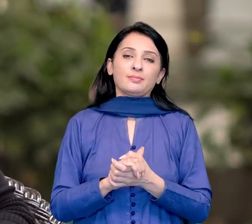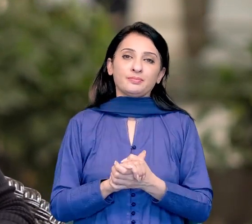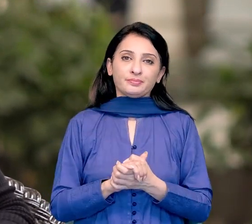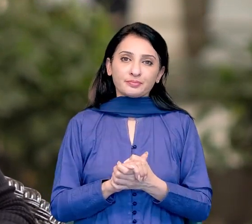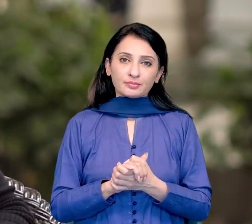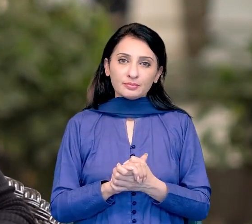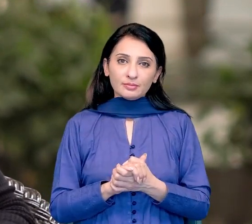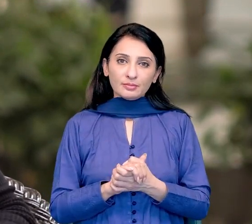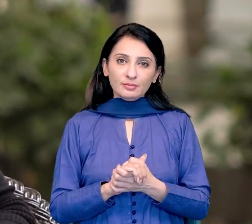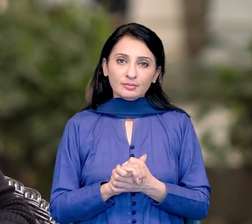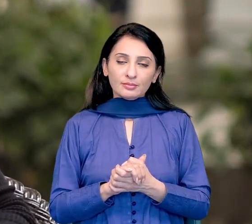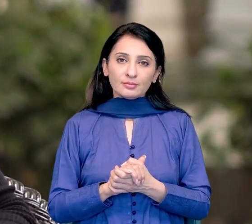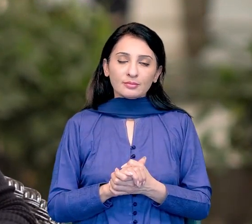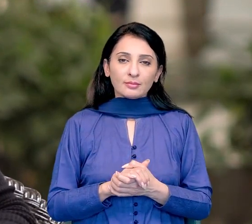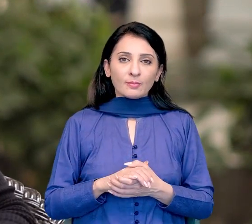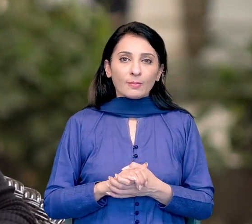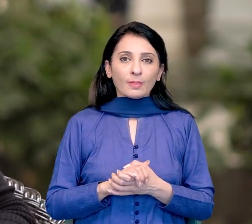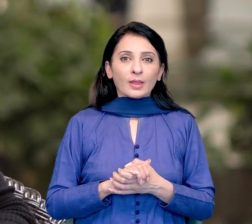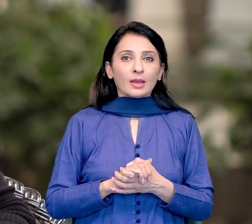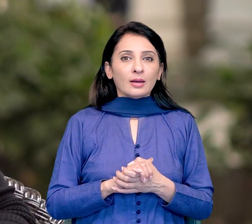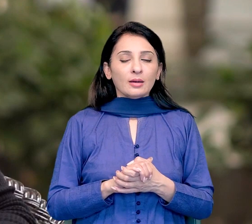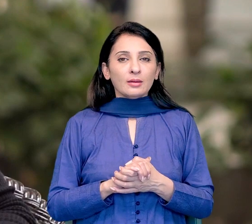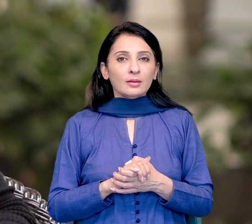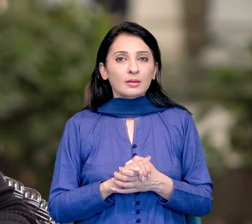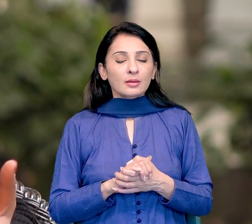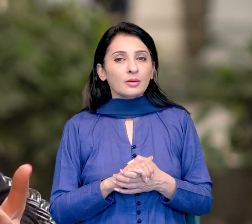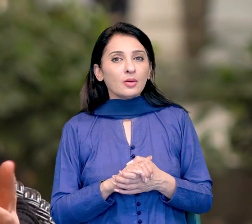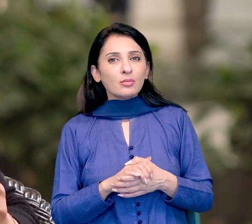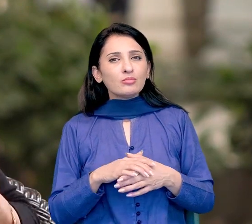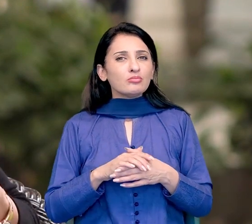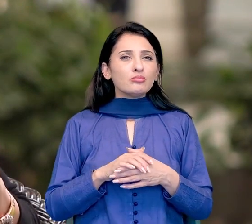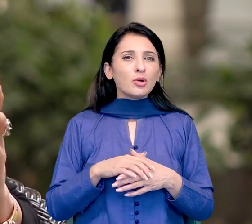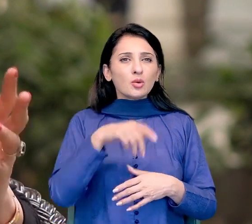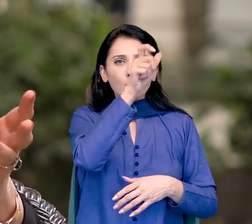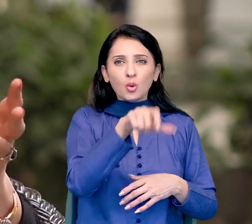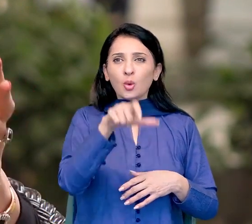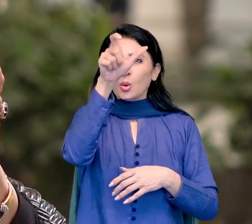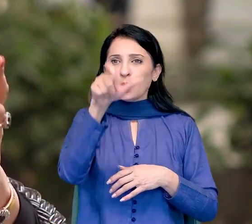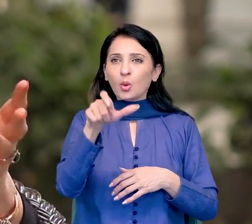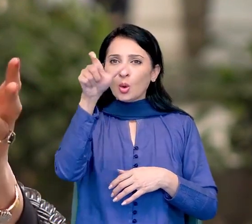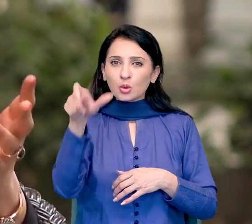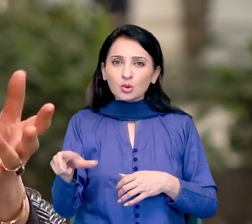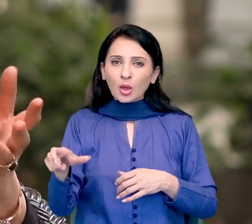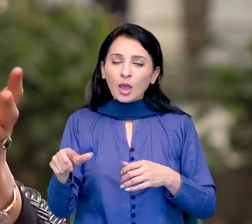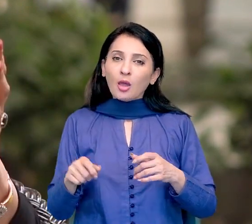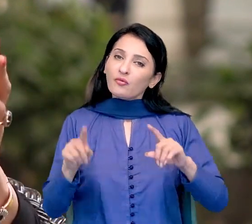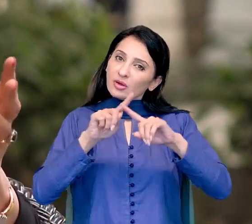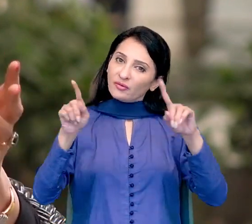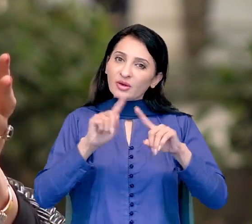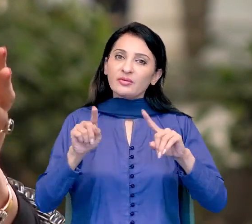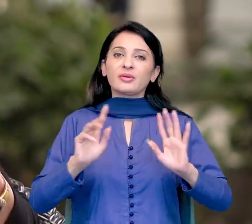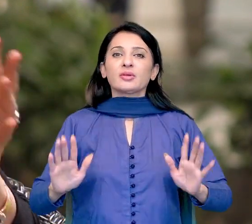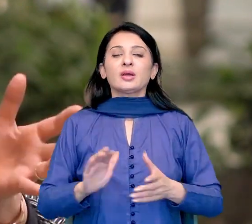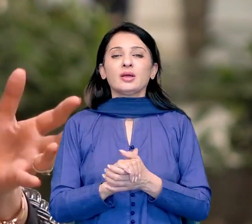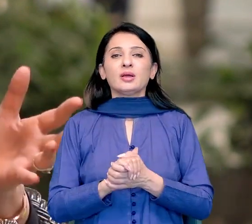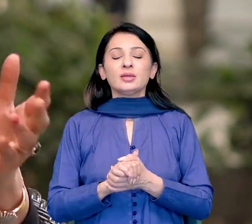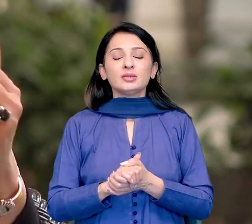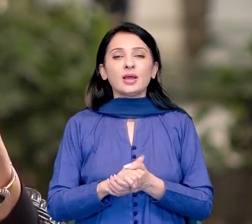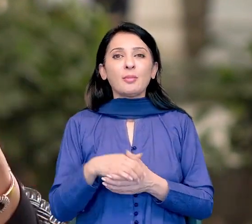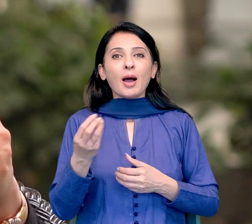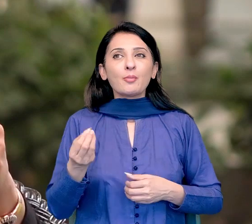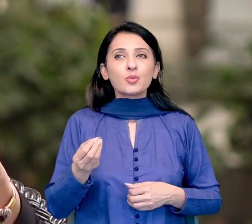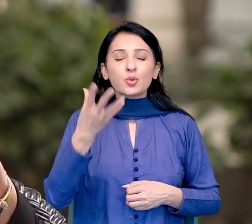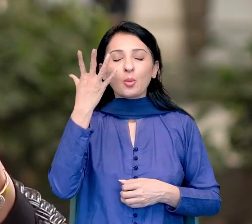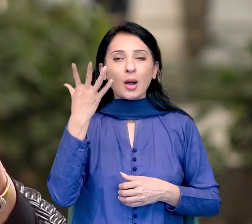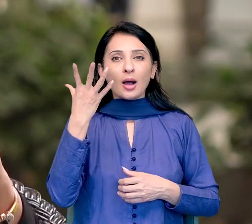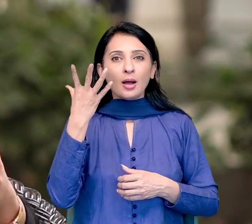very important issue. Hum try to aim for, everybody is different, but enough sleep that